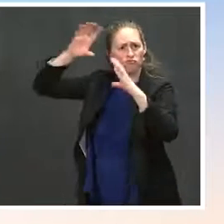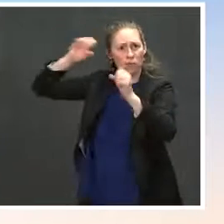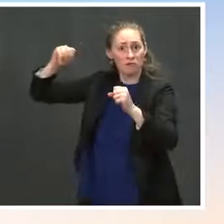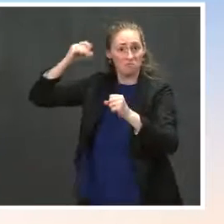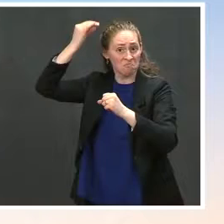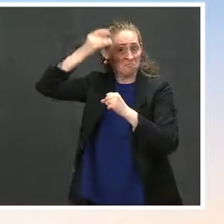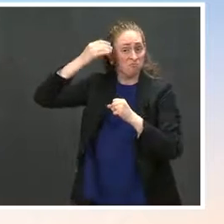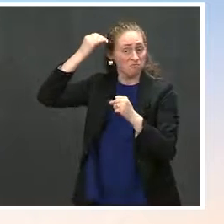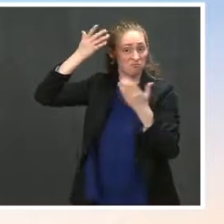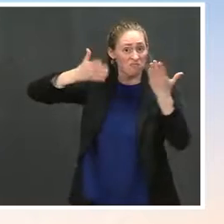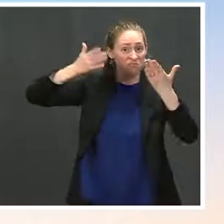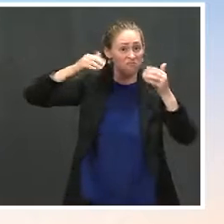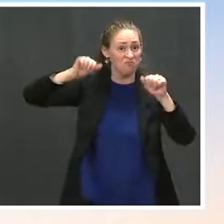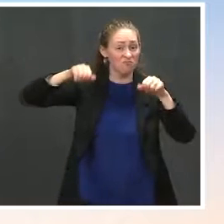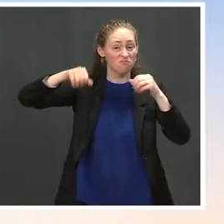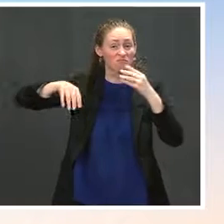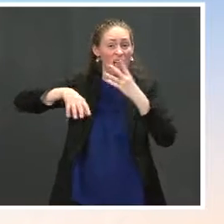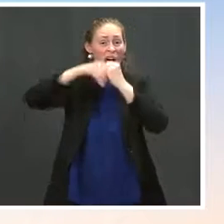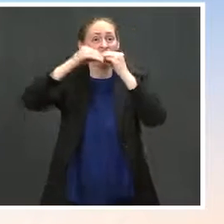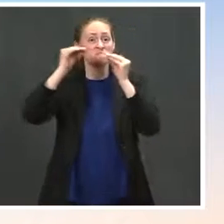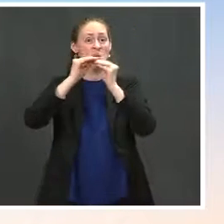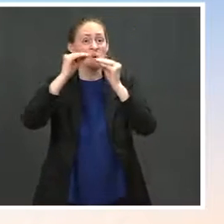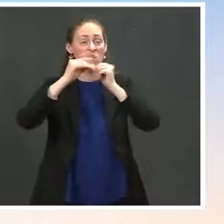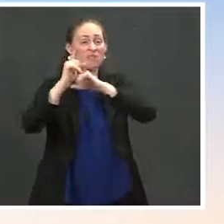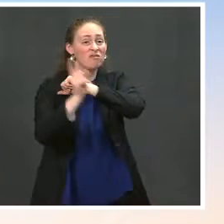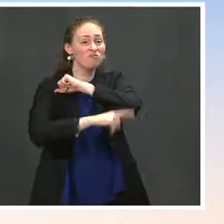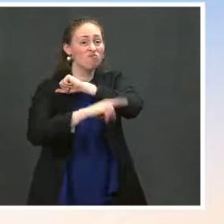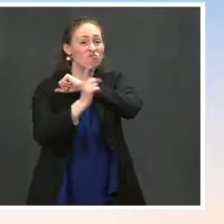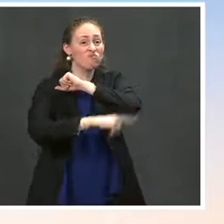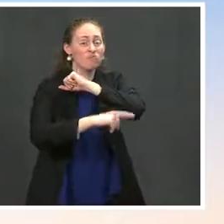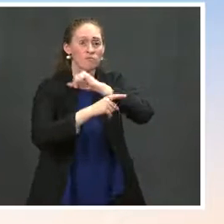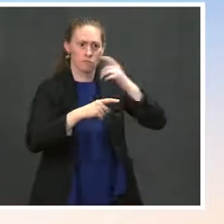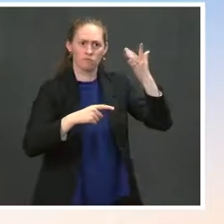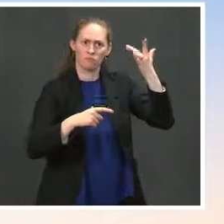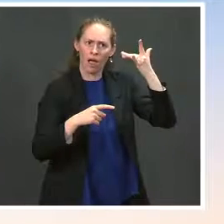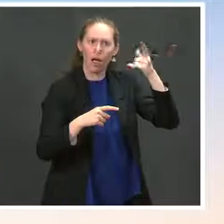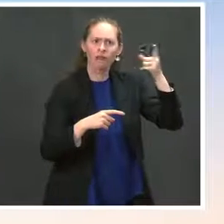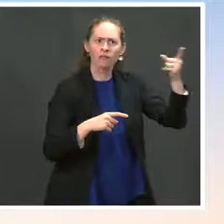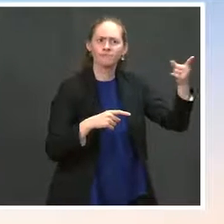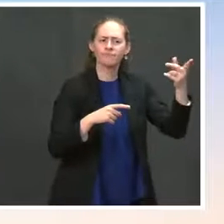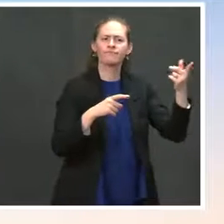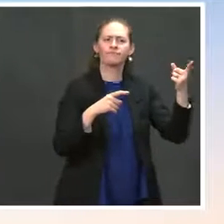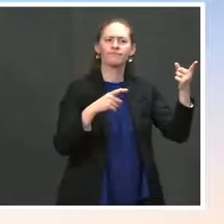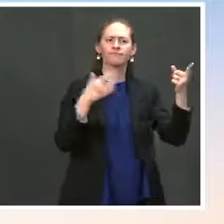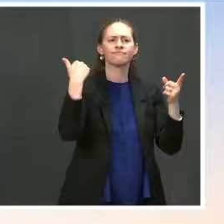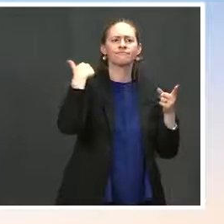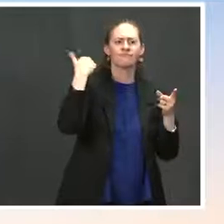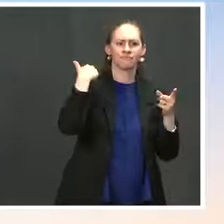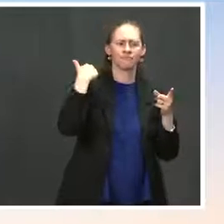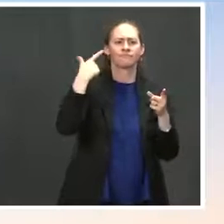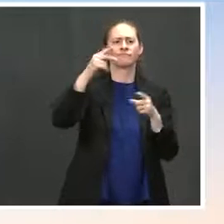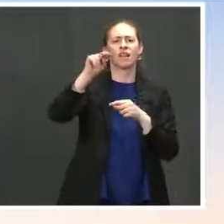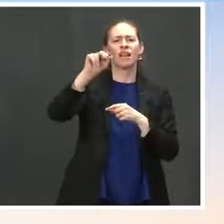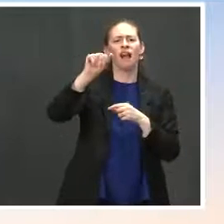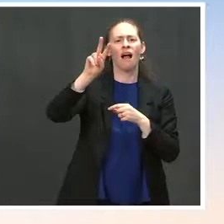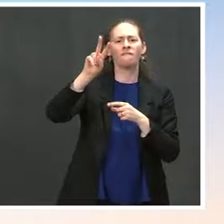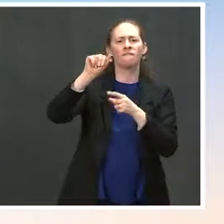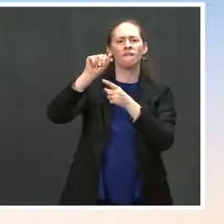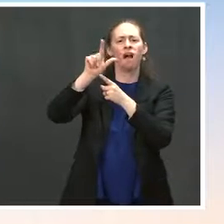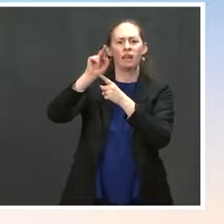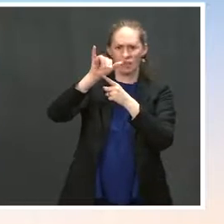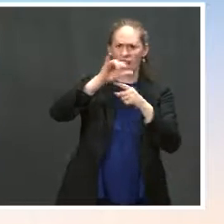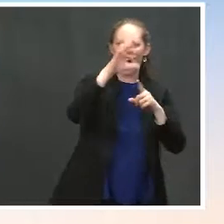that Navalny had listed prior to his arrest in January, saying that these are the people that if sanctioned, it would really kind of change Putin's